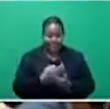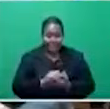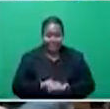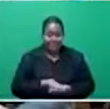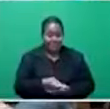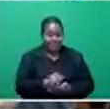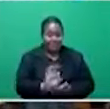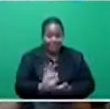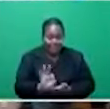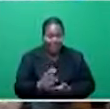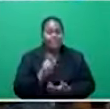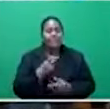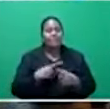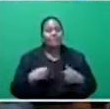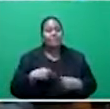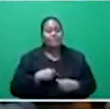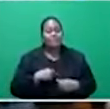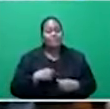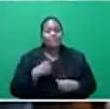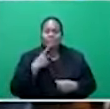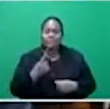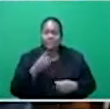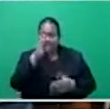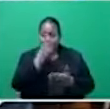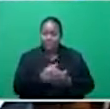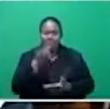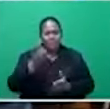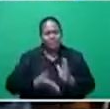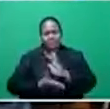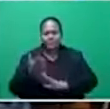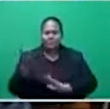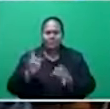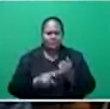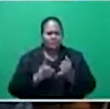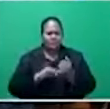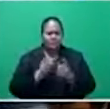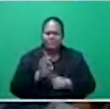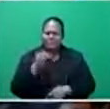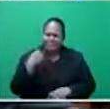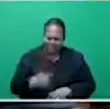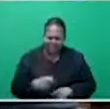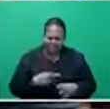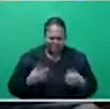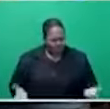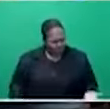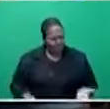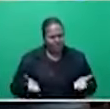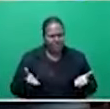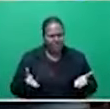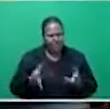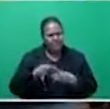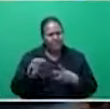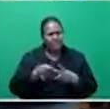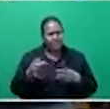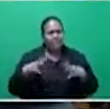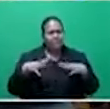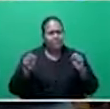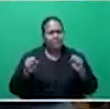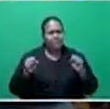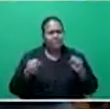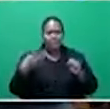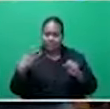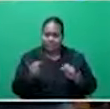if we said to students, don't go to USP, if we said it to them, we're not doing that. The students have a choice. They get a toppers,